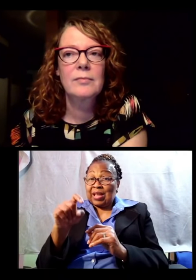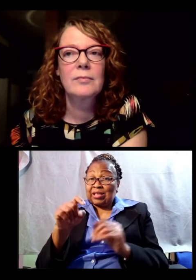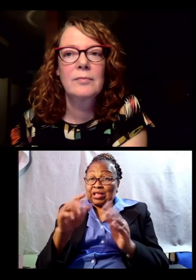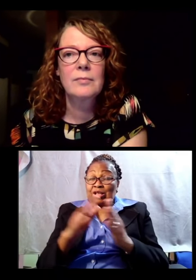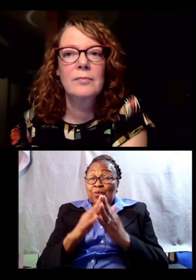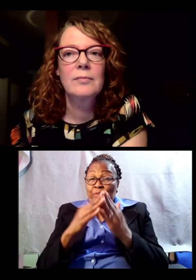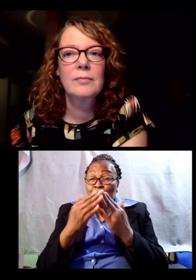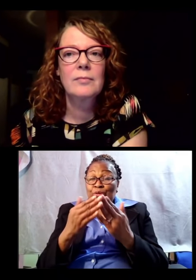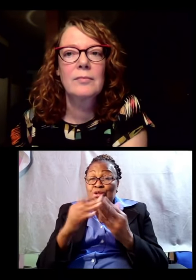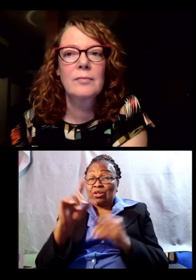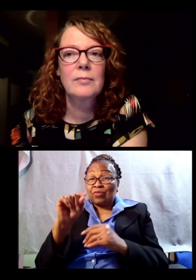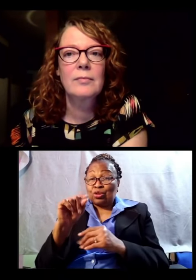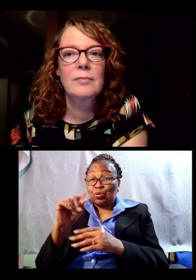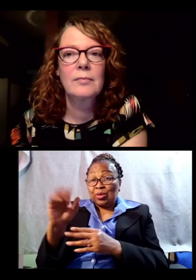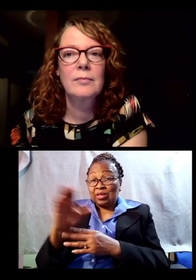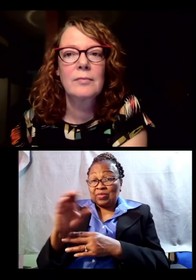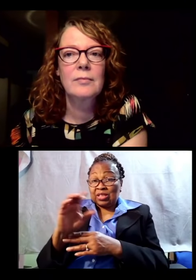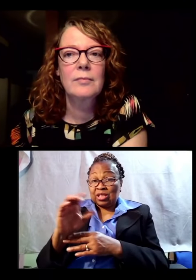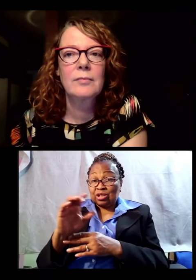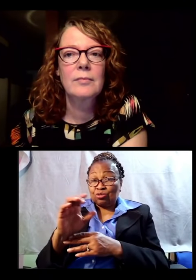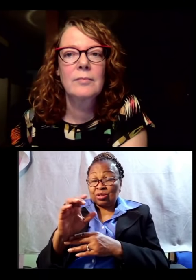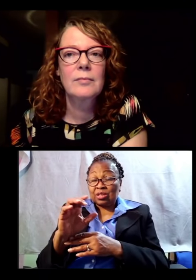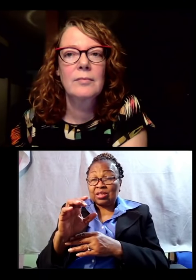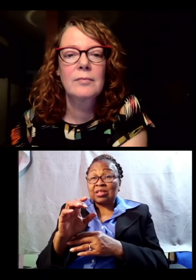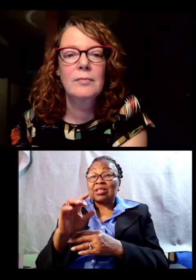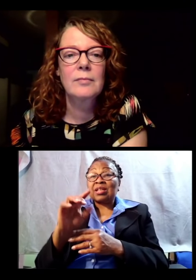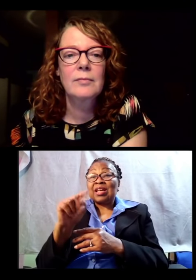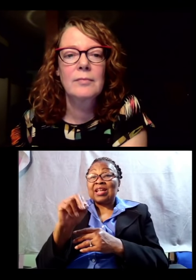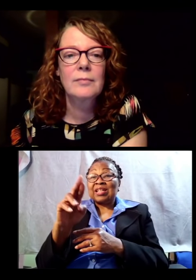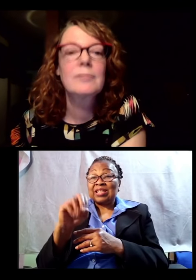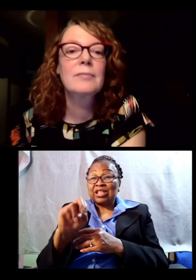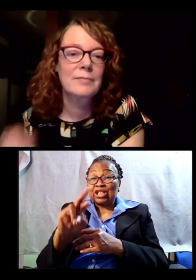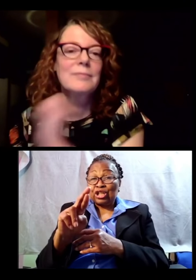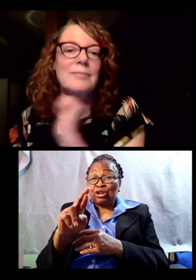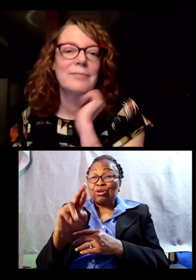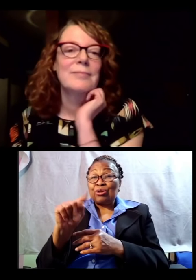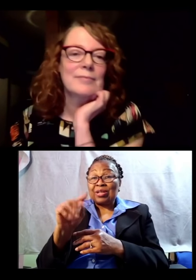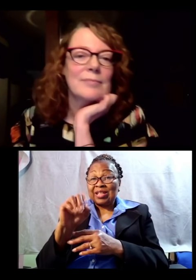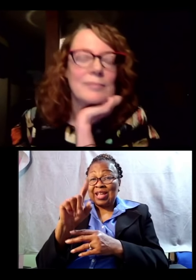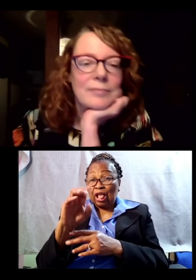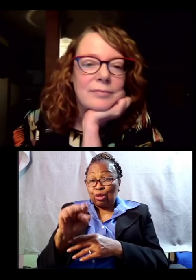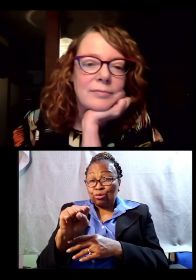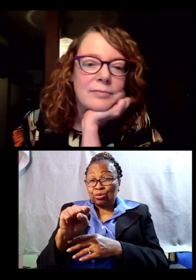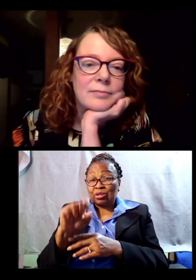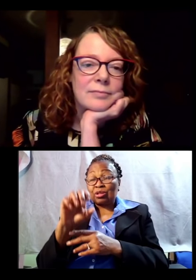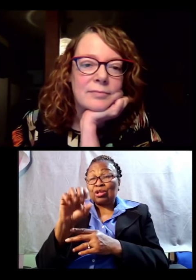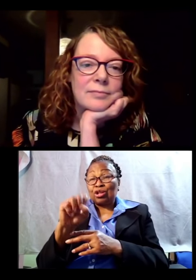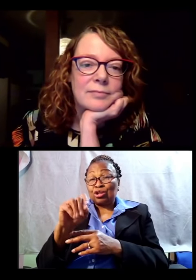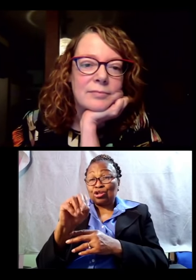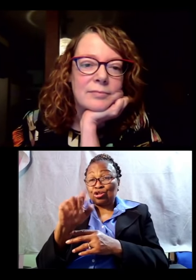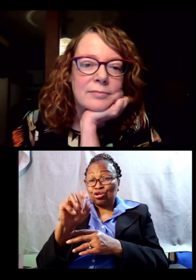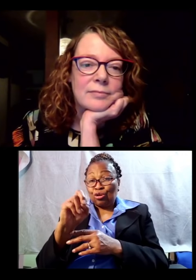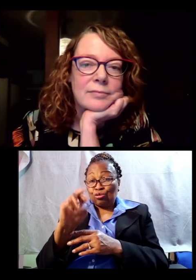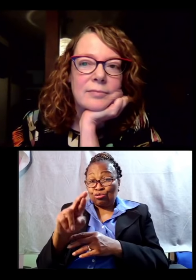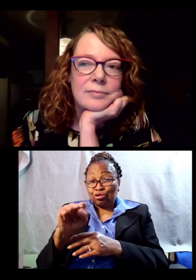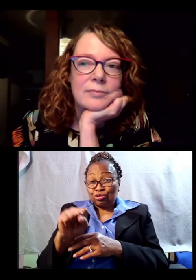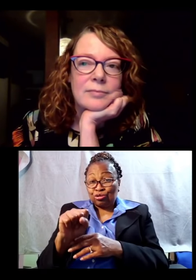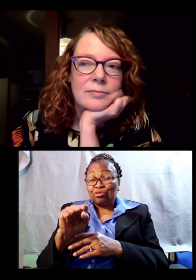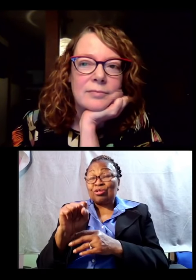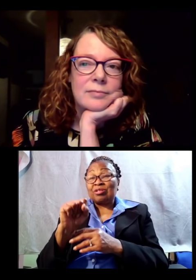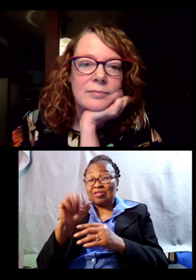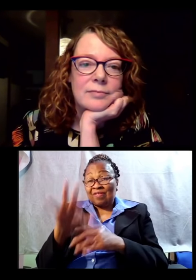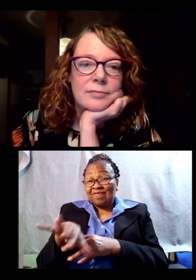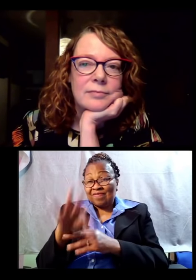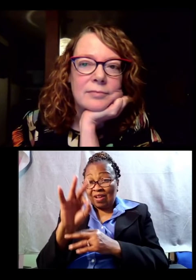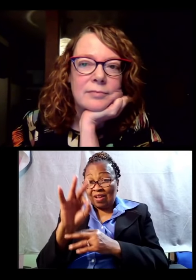try to understand that century, would be Tinker Tailor Soldier Spy and the follow-up called Smiley's People.